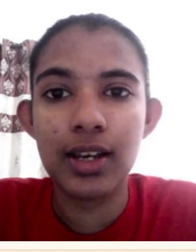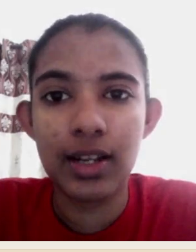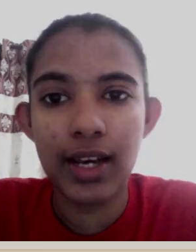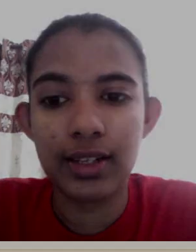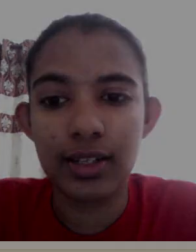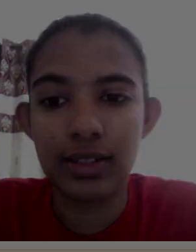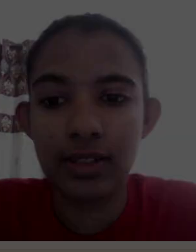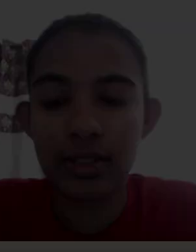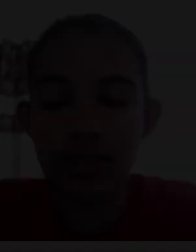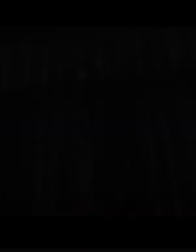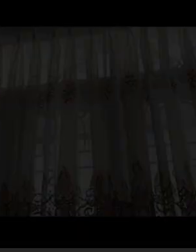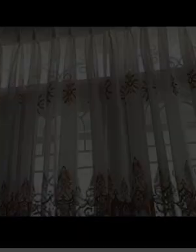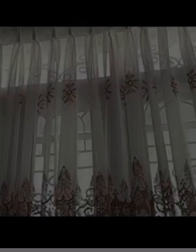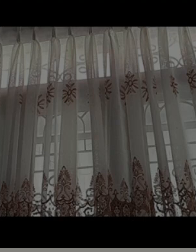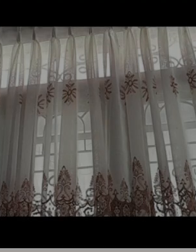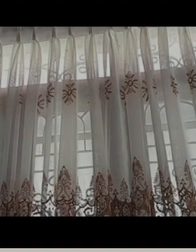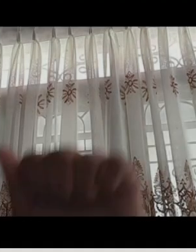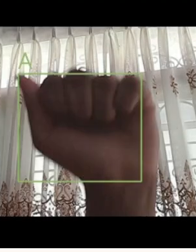the lightning.